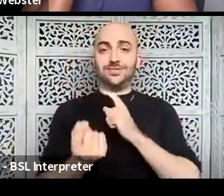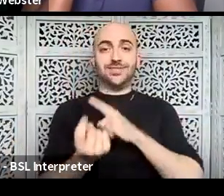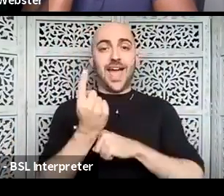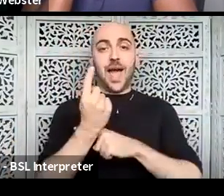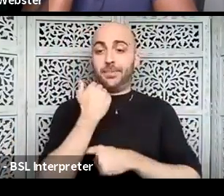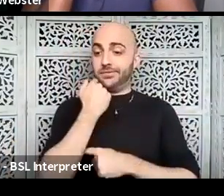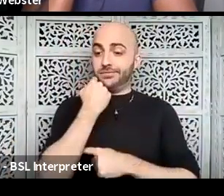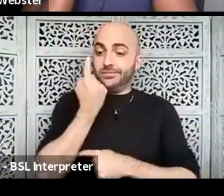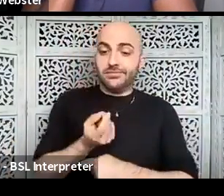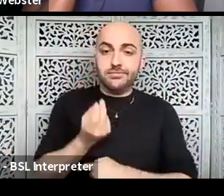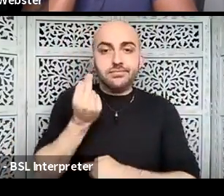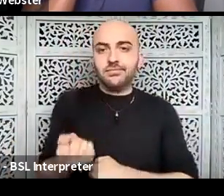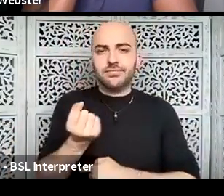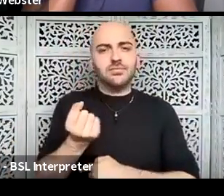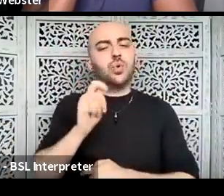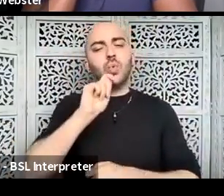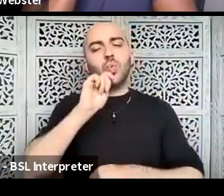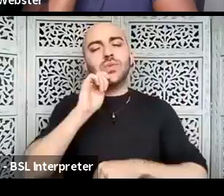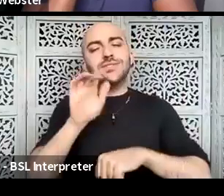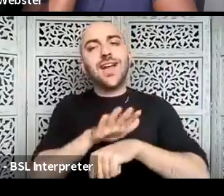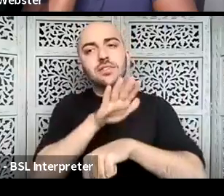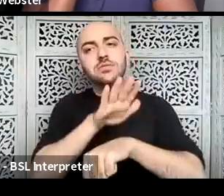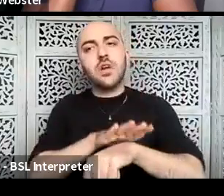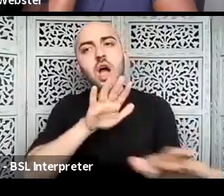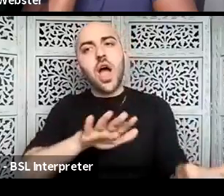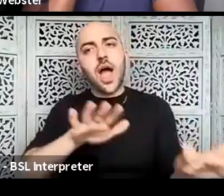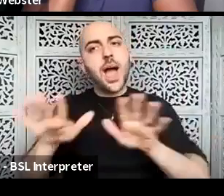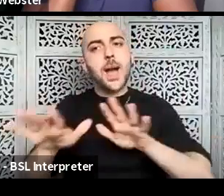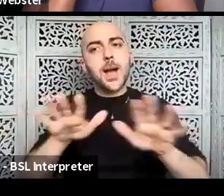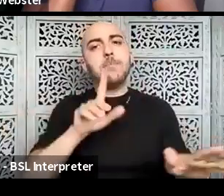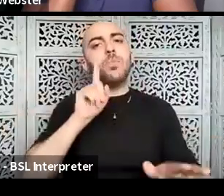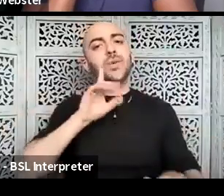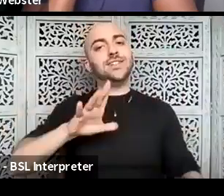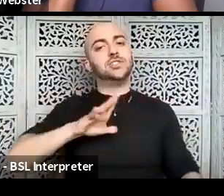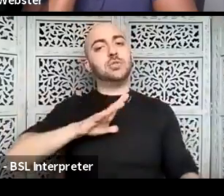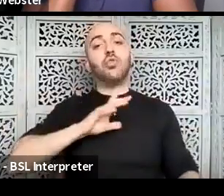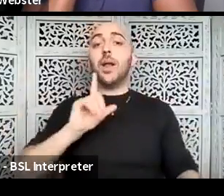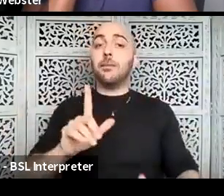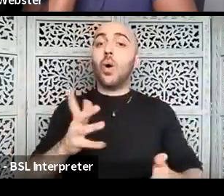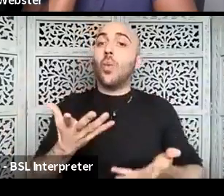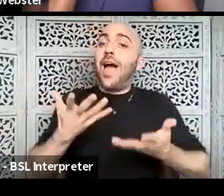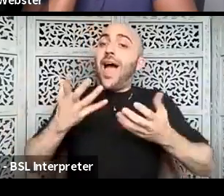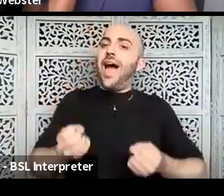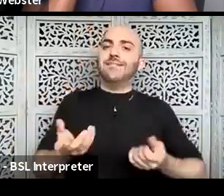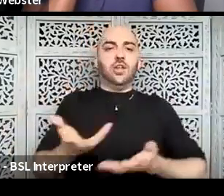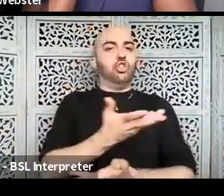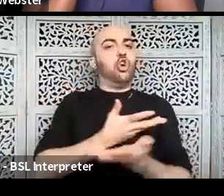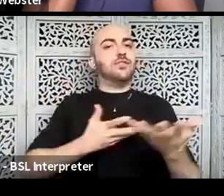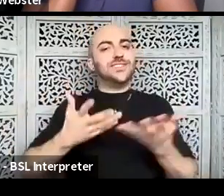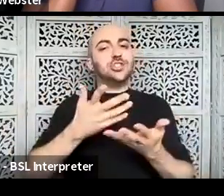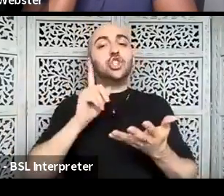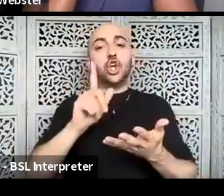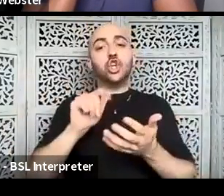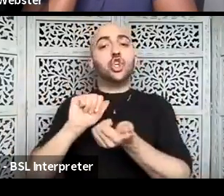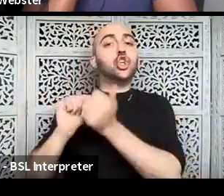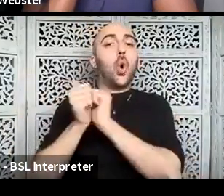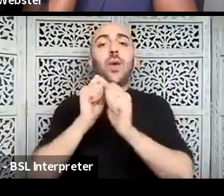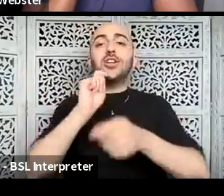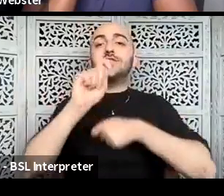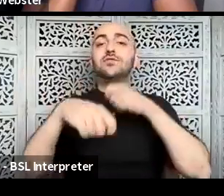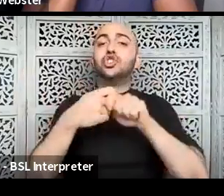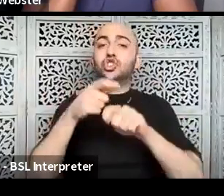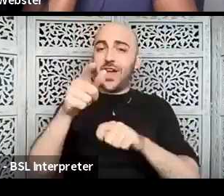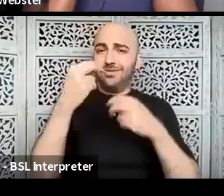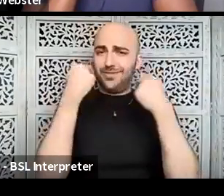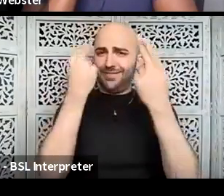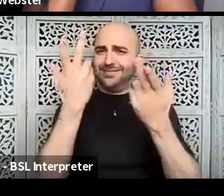take time, and I think we have to be ready for it to take time. But at least we're having these conversations now, and the Coalition for Change, which Adeel has been working so